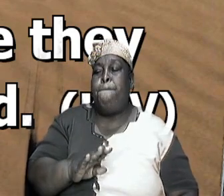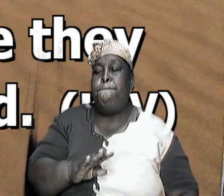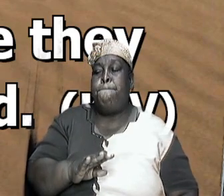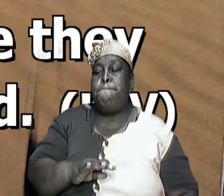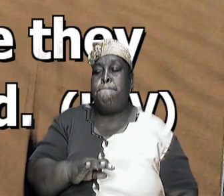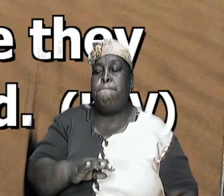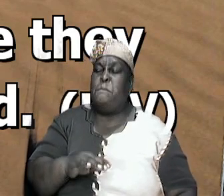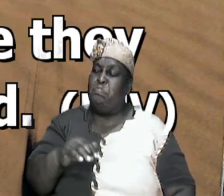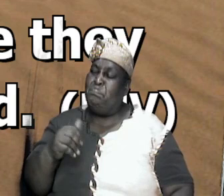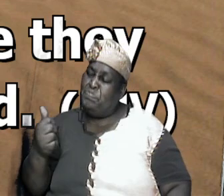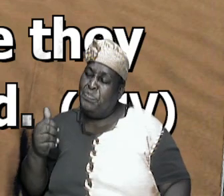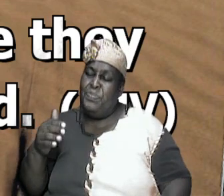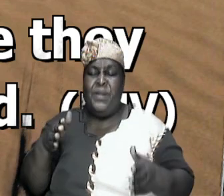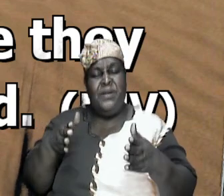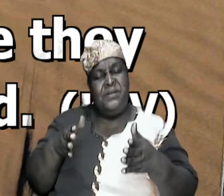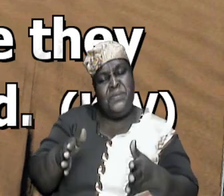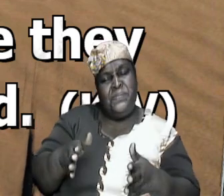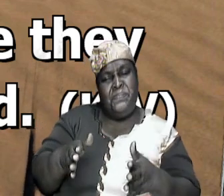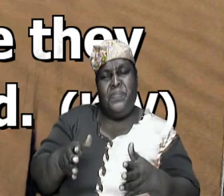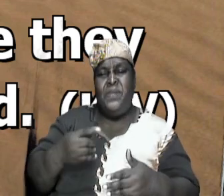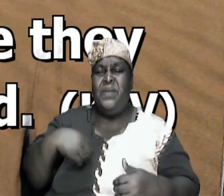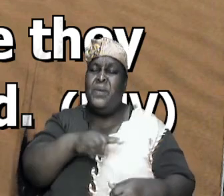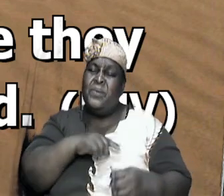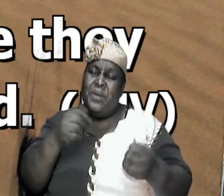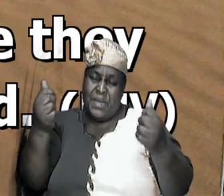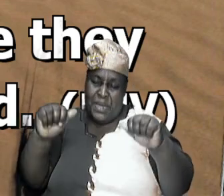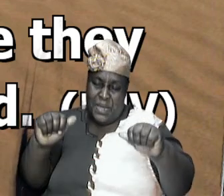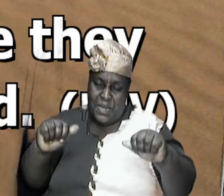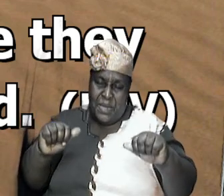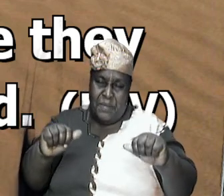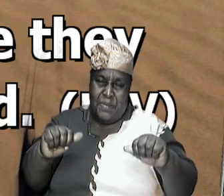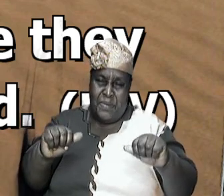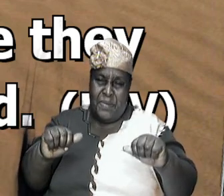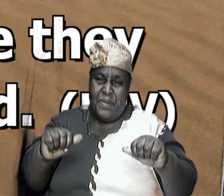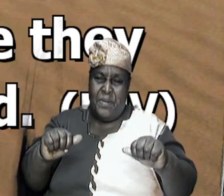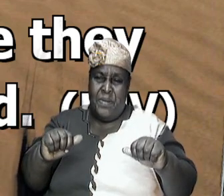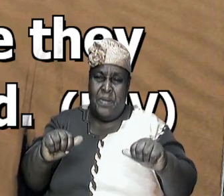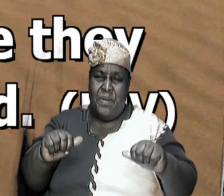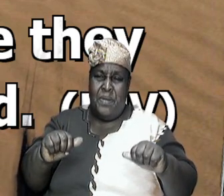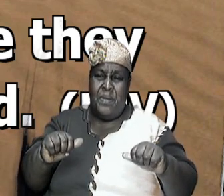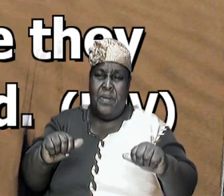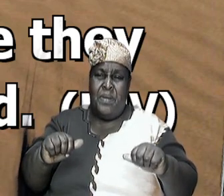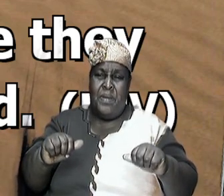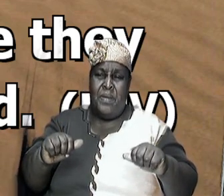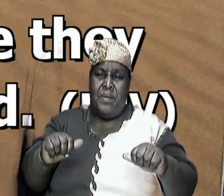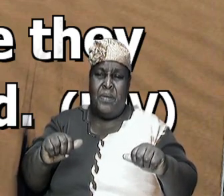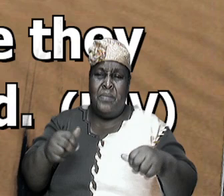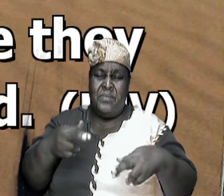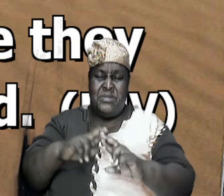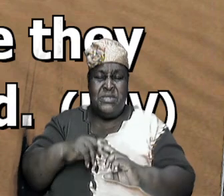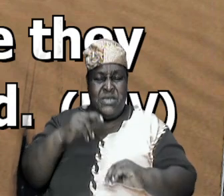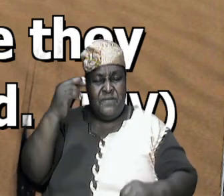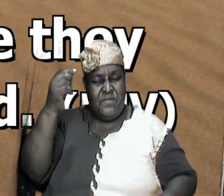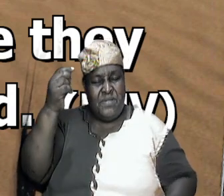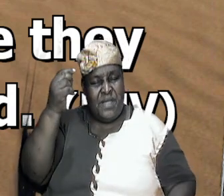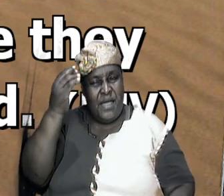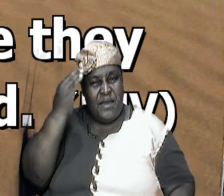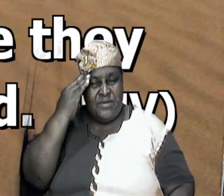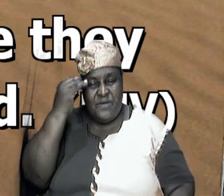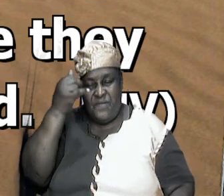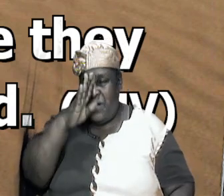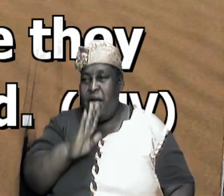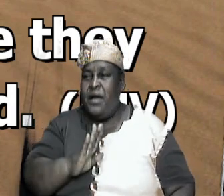Now, there's another way that we are able to acquire knowledge of Christ.